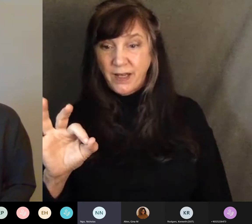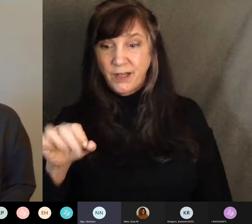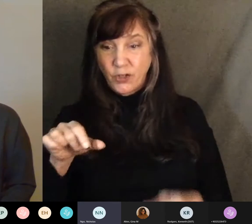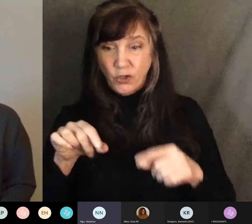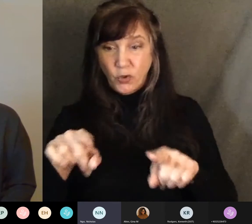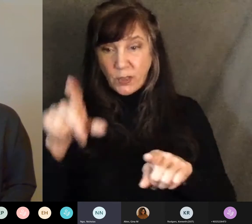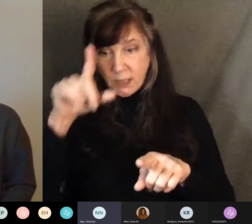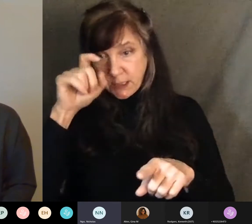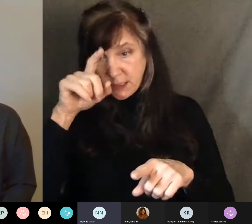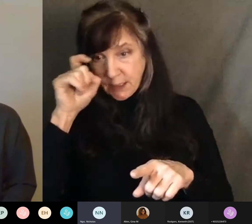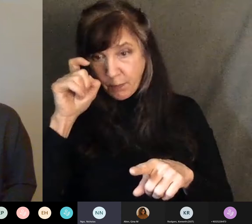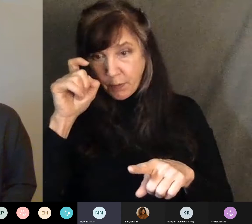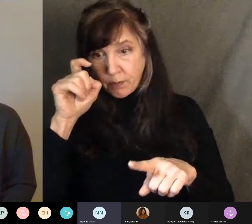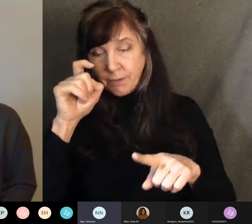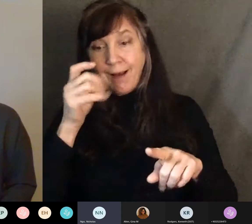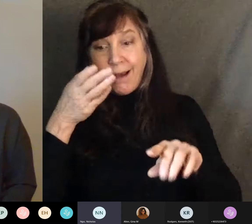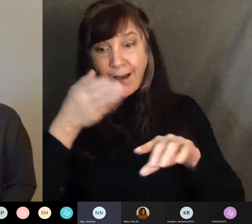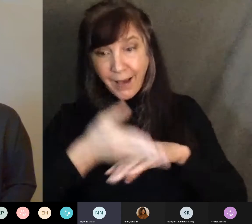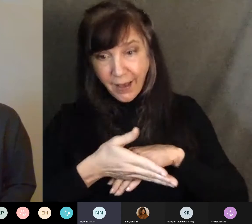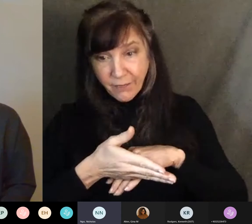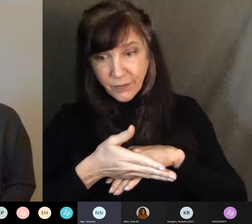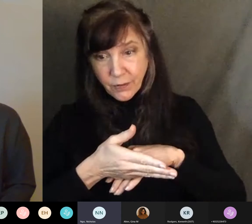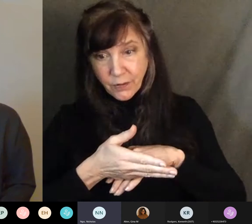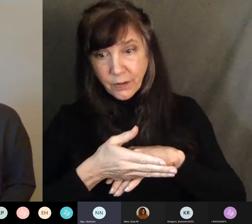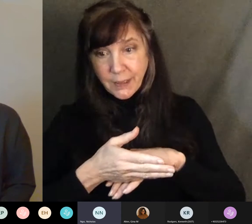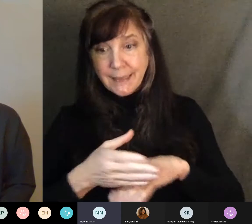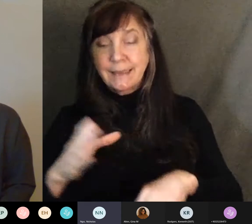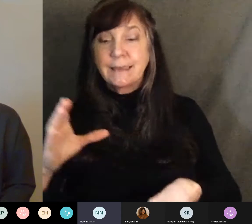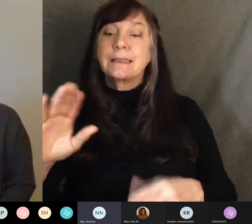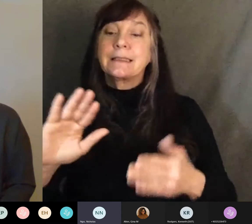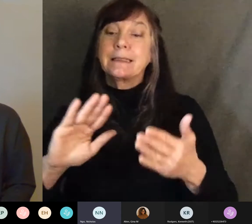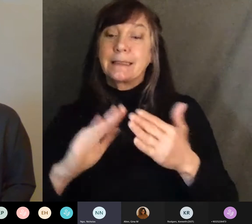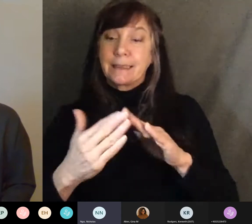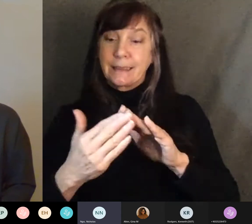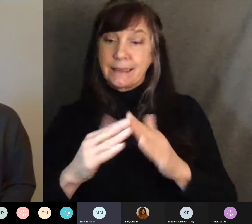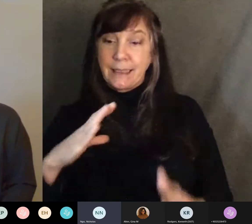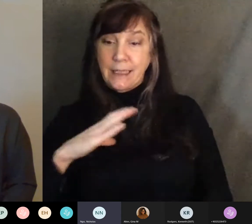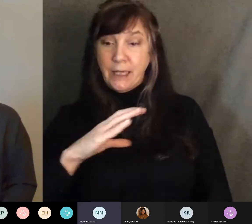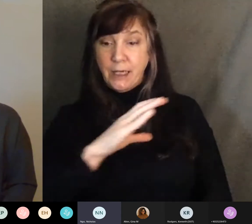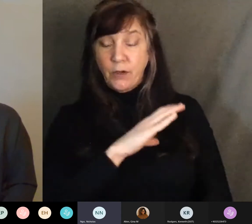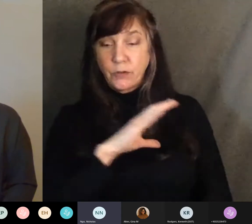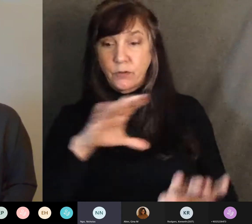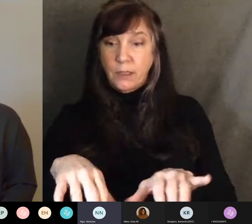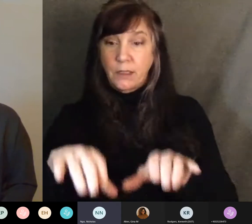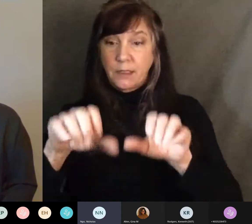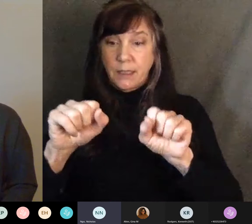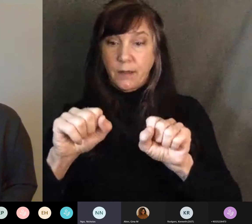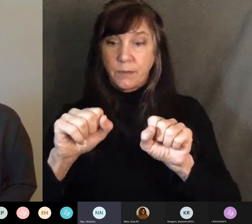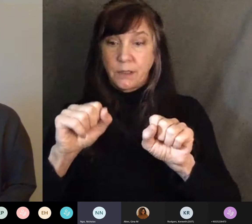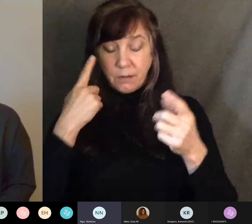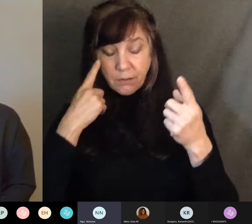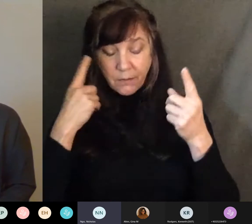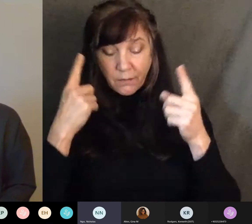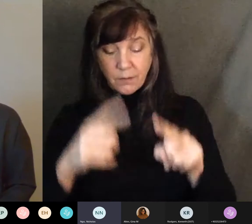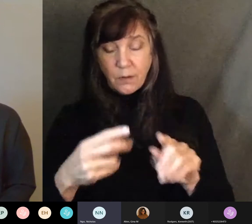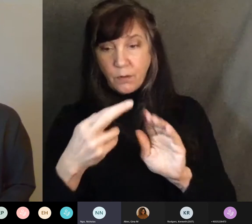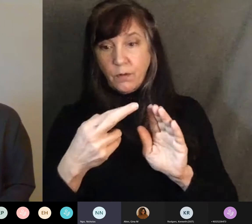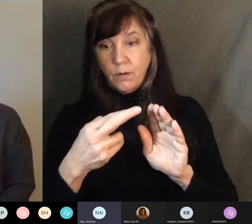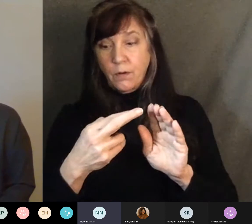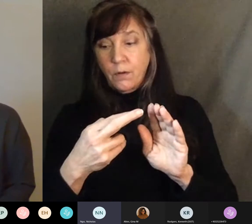happened after that was the city council adopted a resolution with Mayor Fry as well, in terms